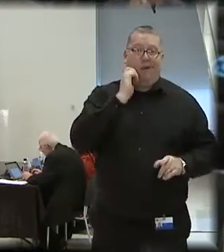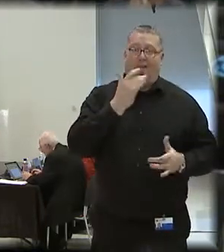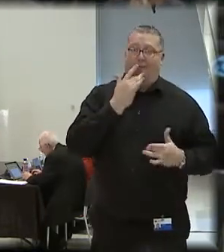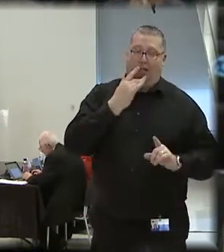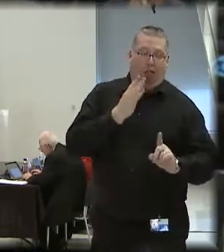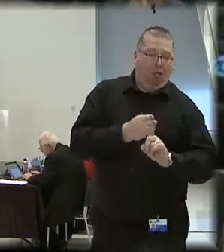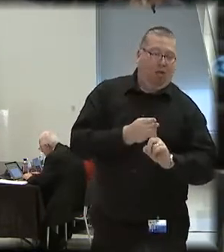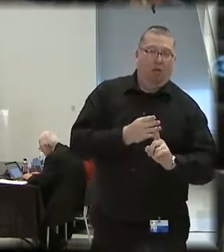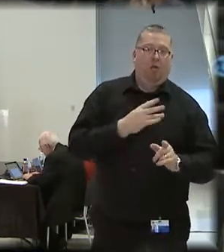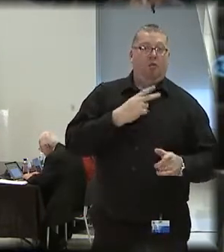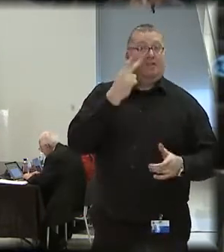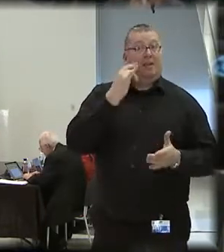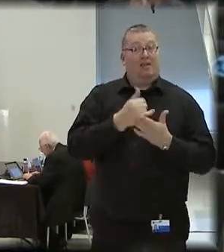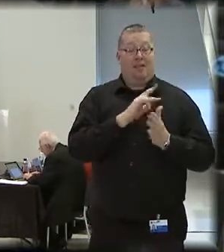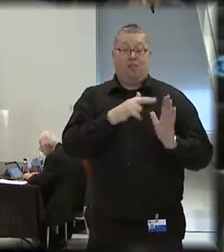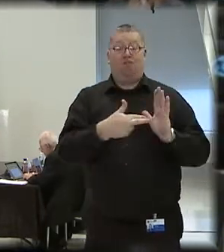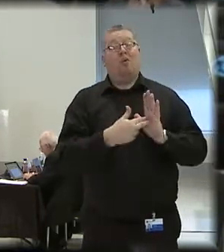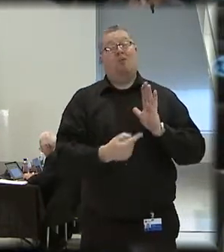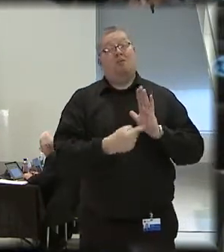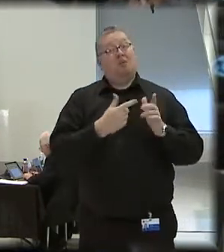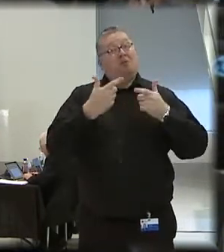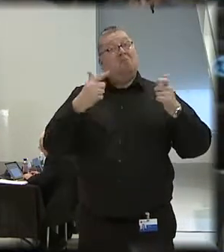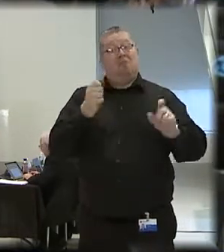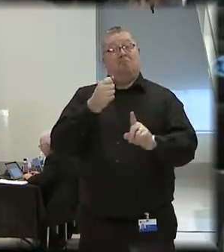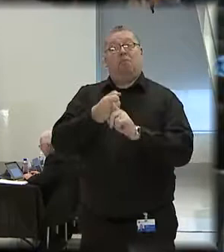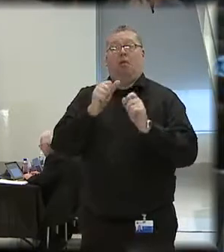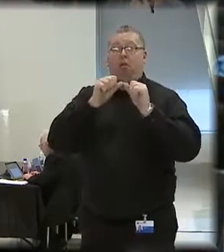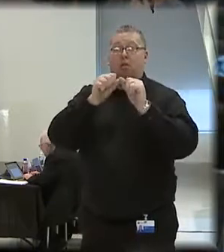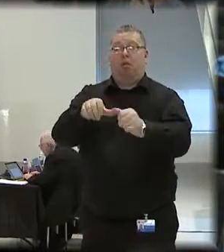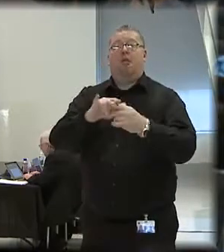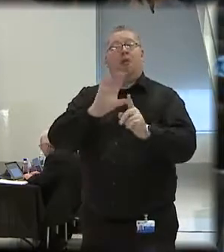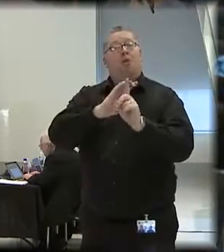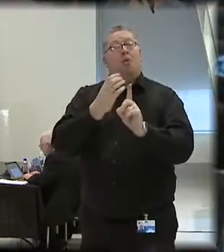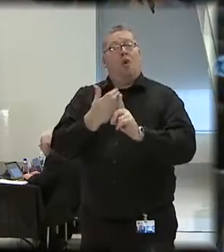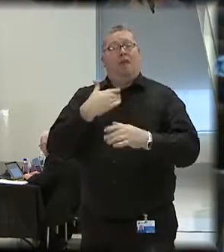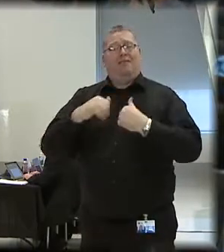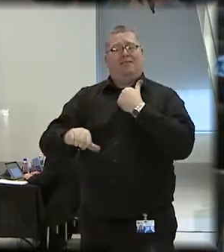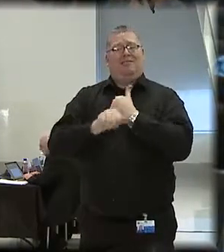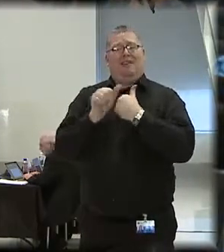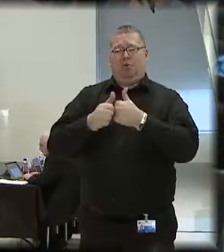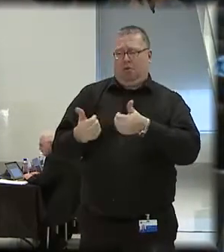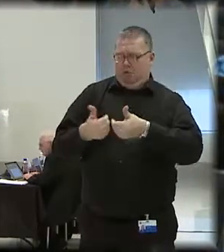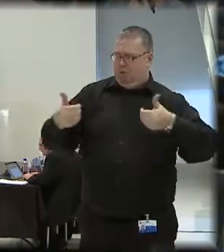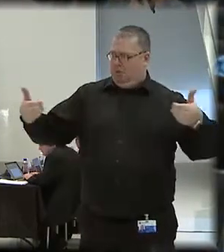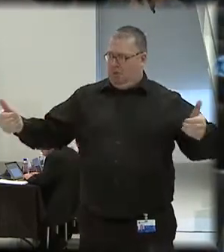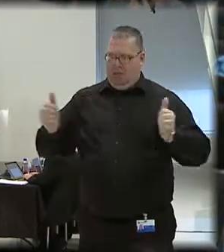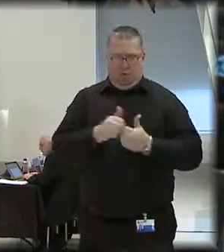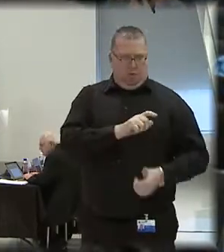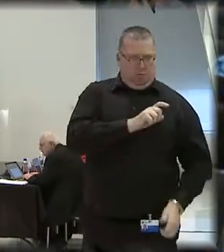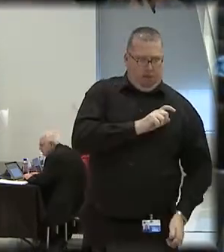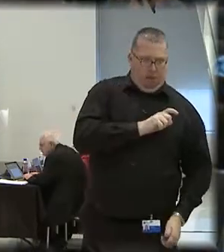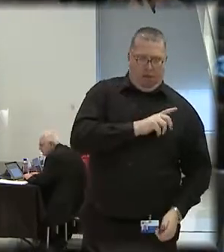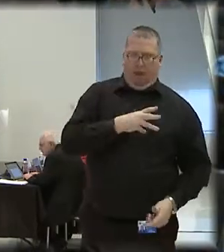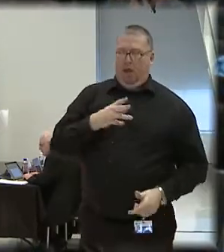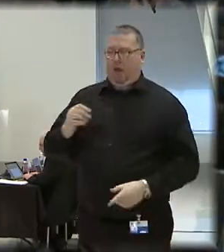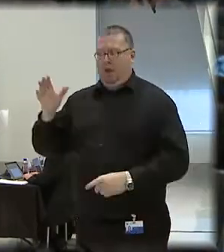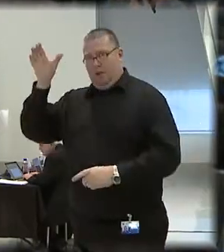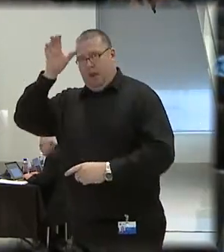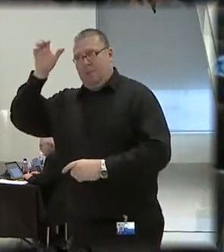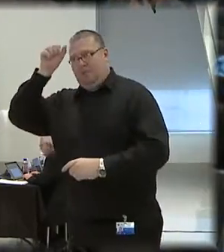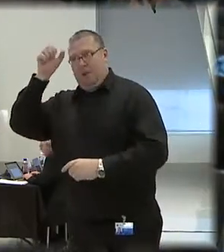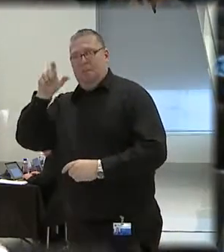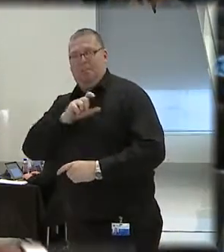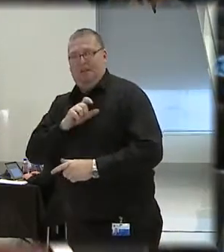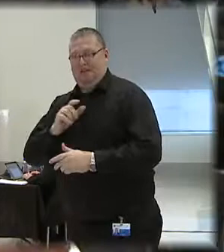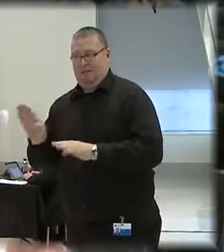unions sometimes play a large role in perpetuating the culture and maintaining a dangerous divide between law enforcement and common sense policing